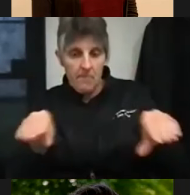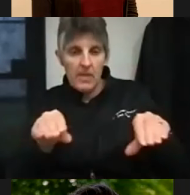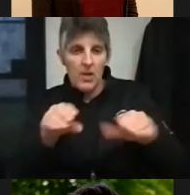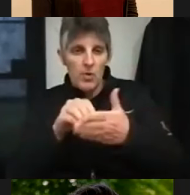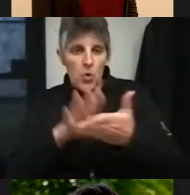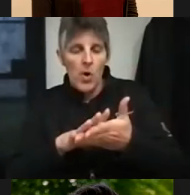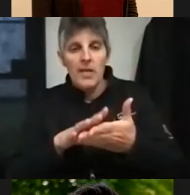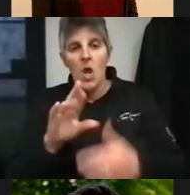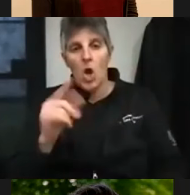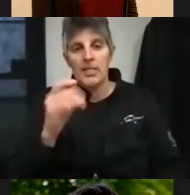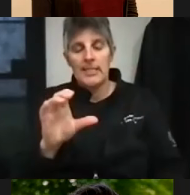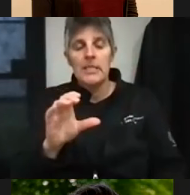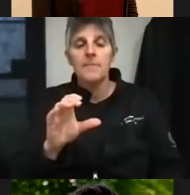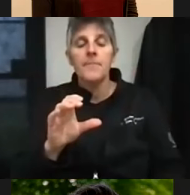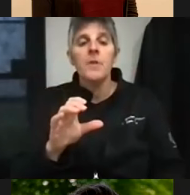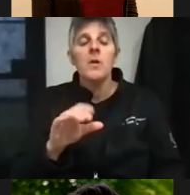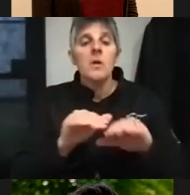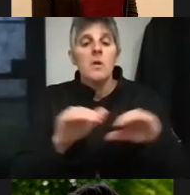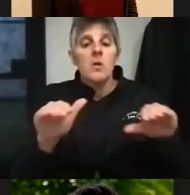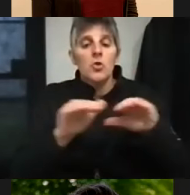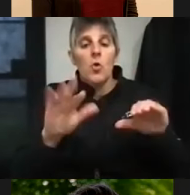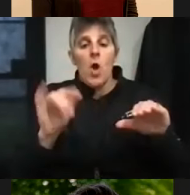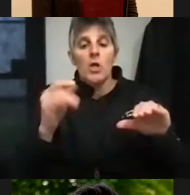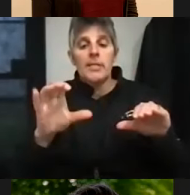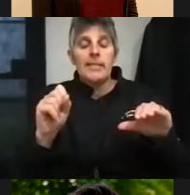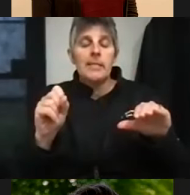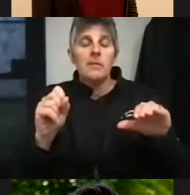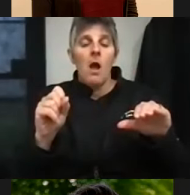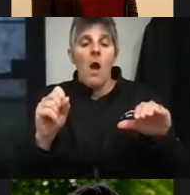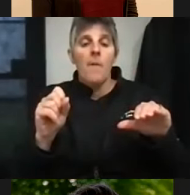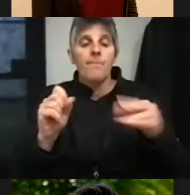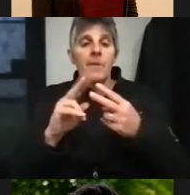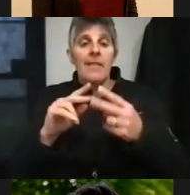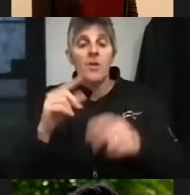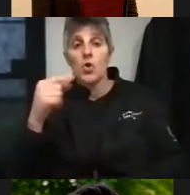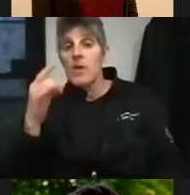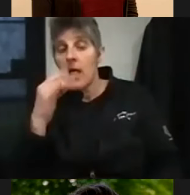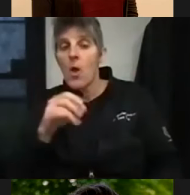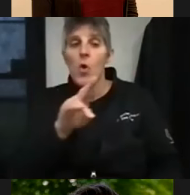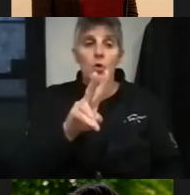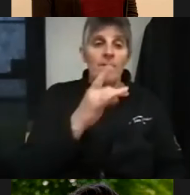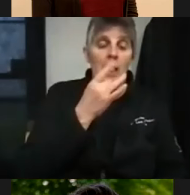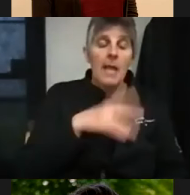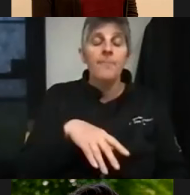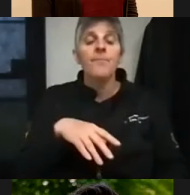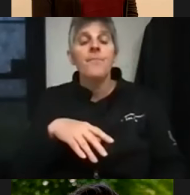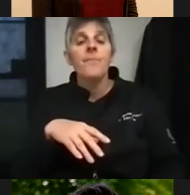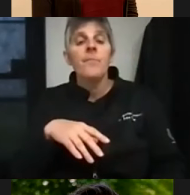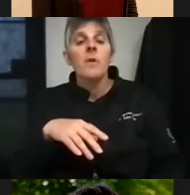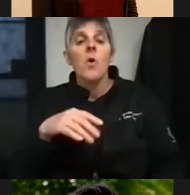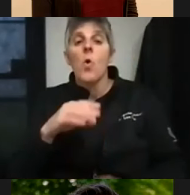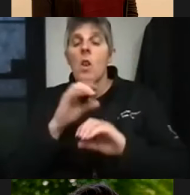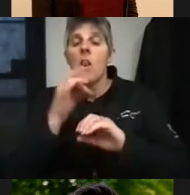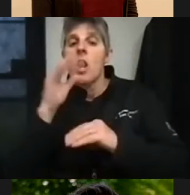the RGCs. So the RGCs, either green light or UV light, no light